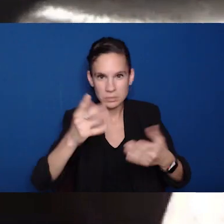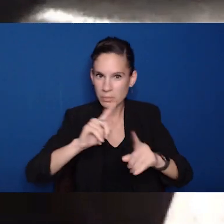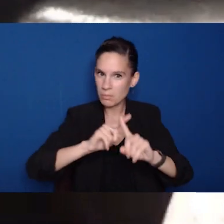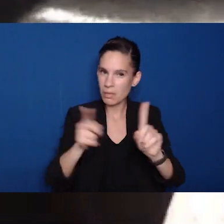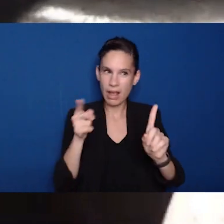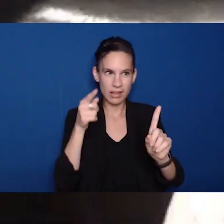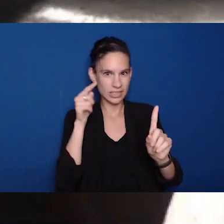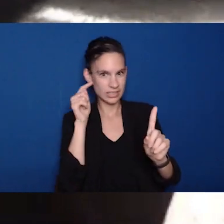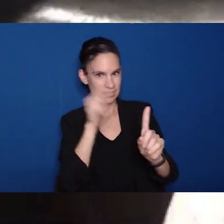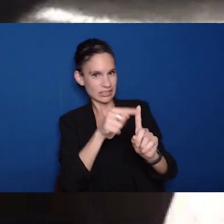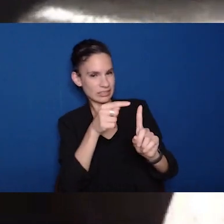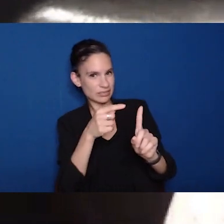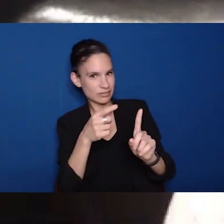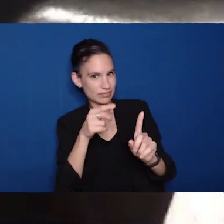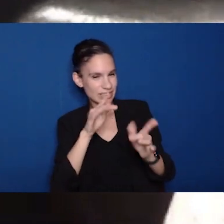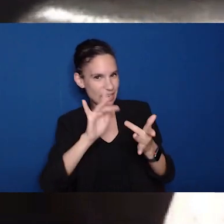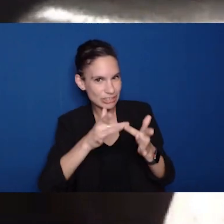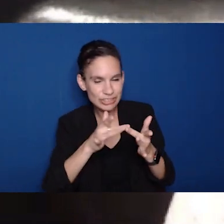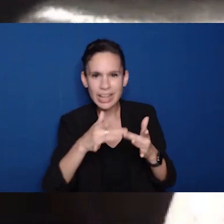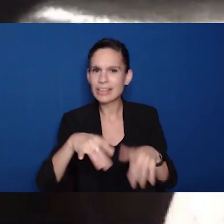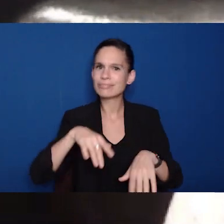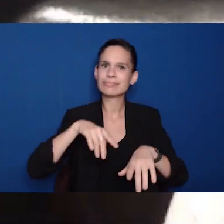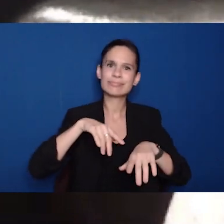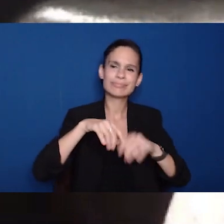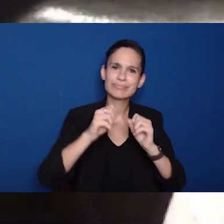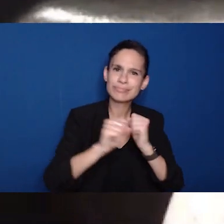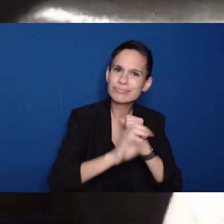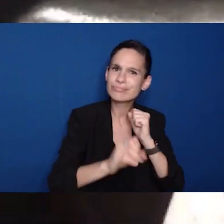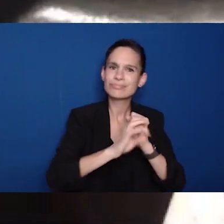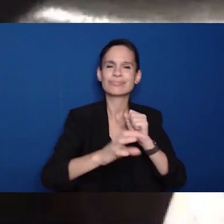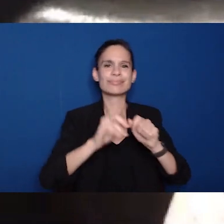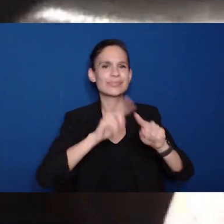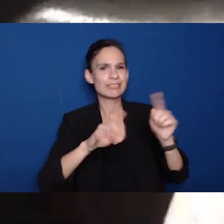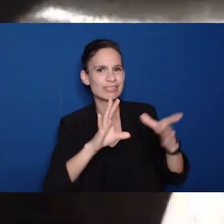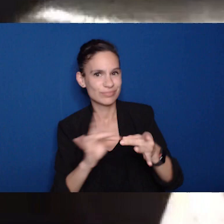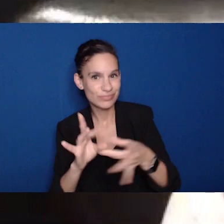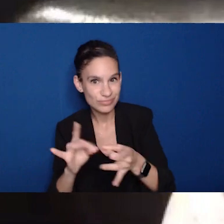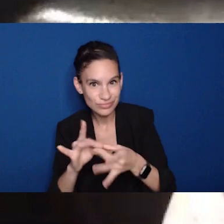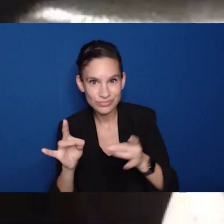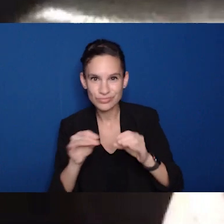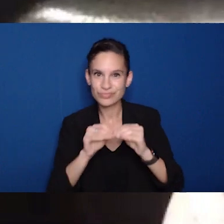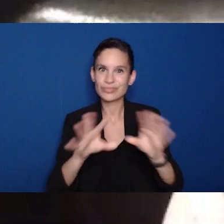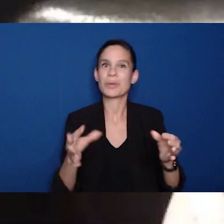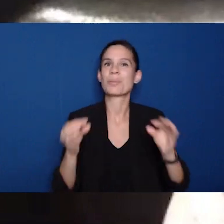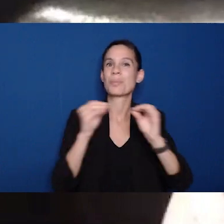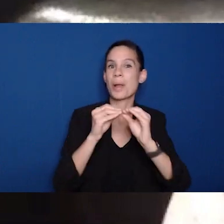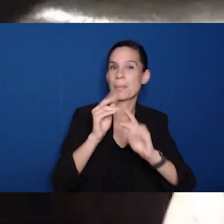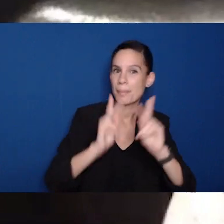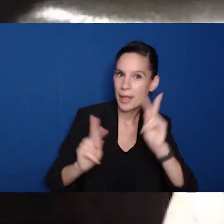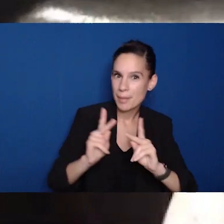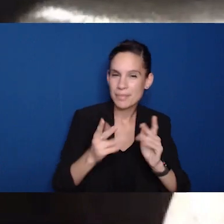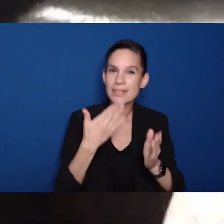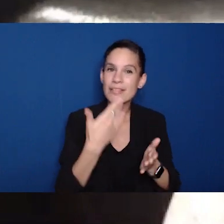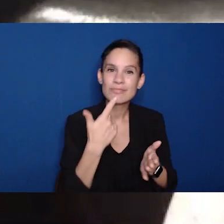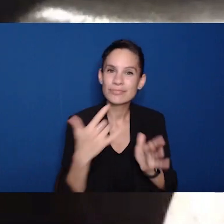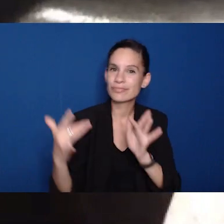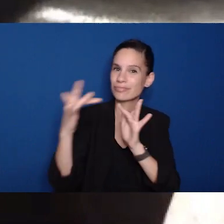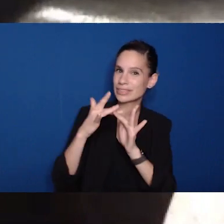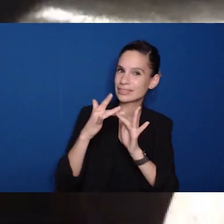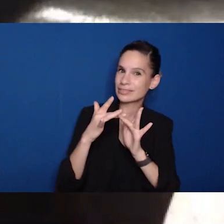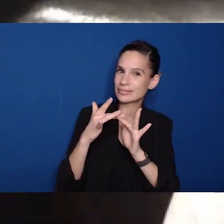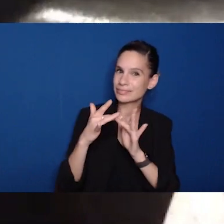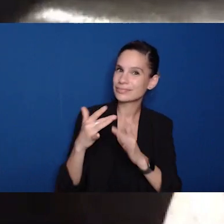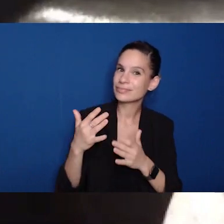the mainstream platforms we need to use. I think these actually go further these days. So thank you for taking the time to care about our